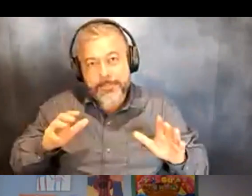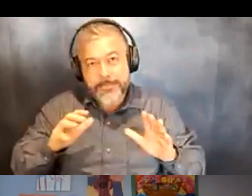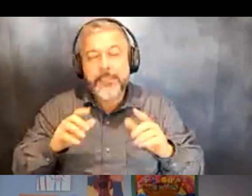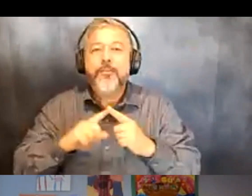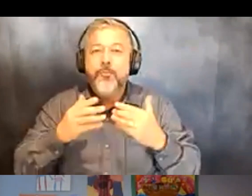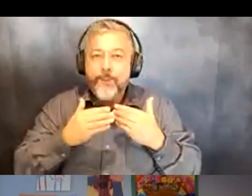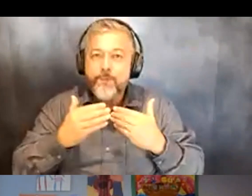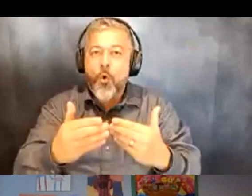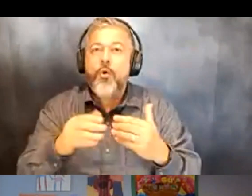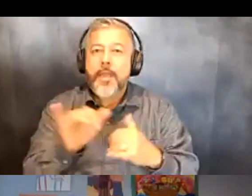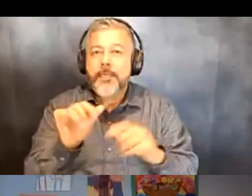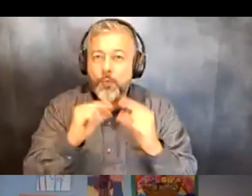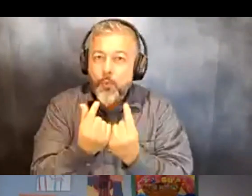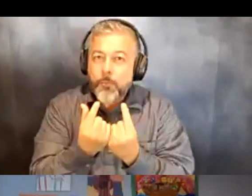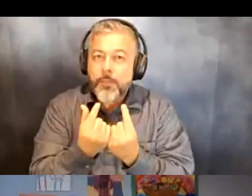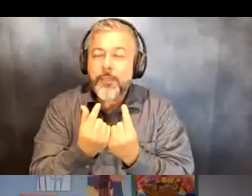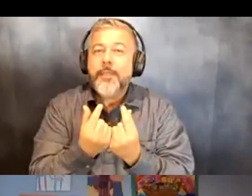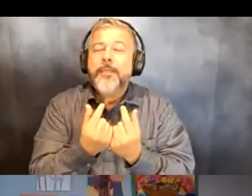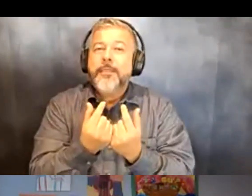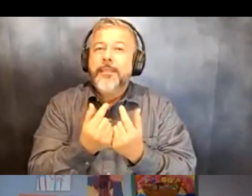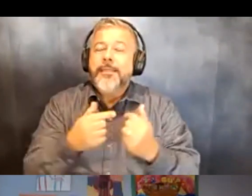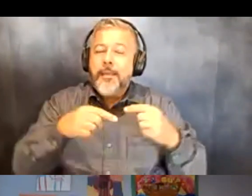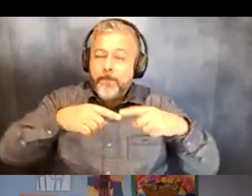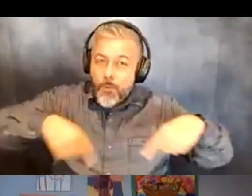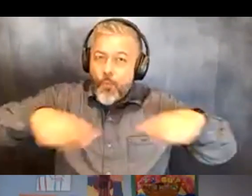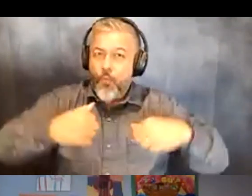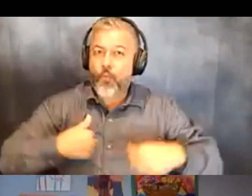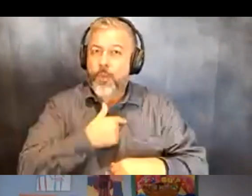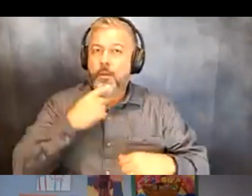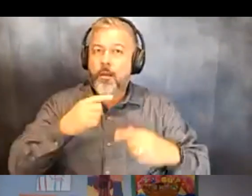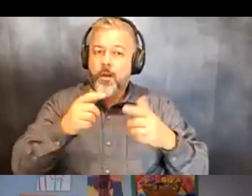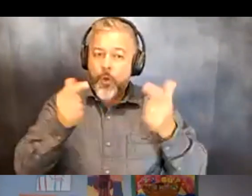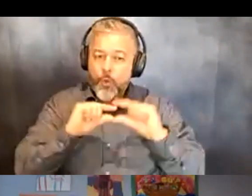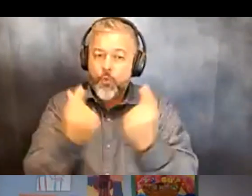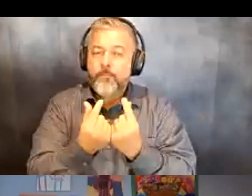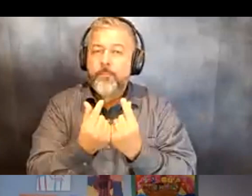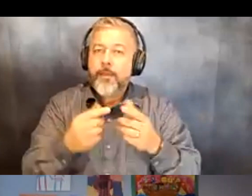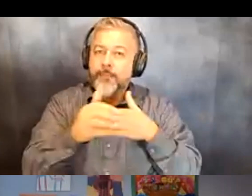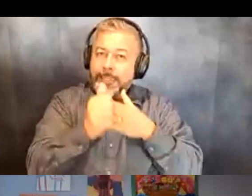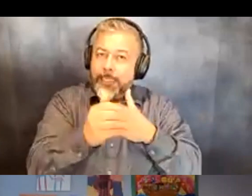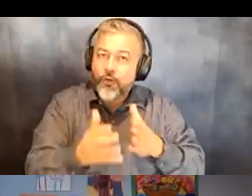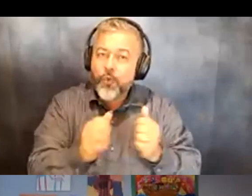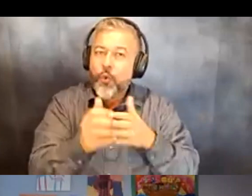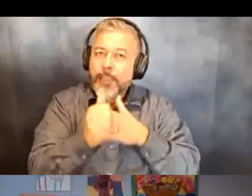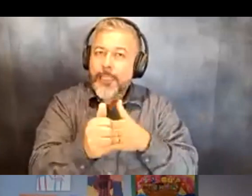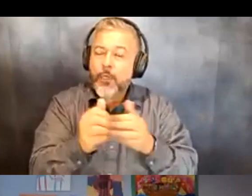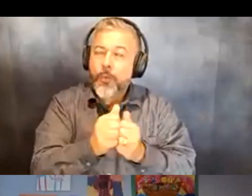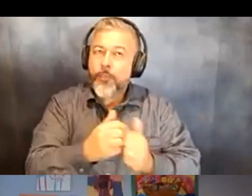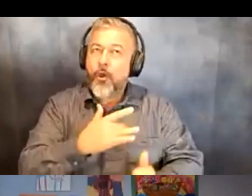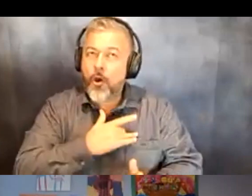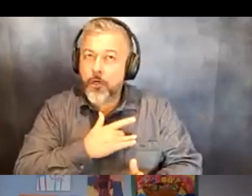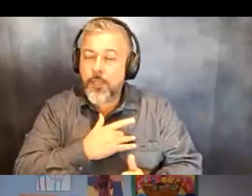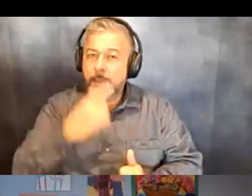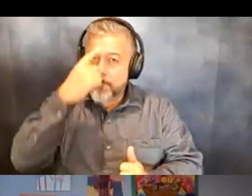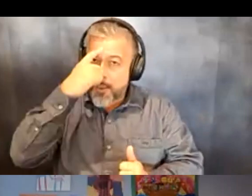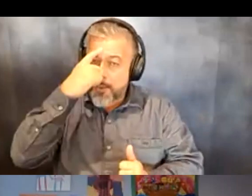a group takes leaders that lead with the heart, lead with the mind, lead with the partnership that